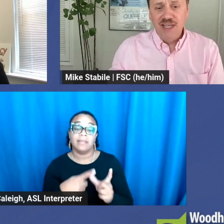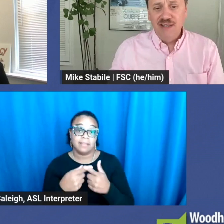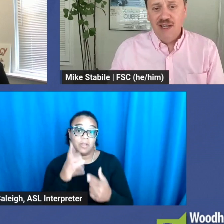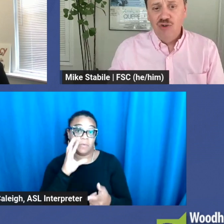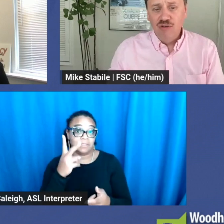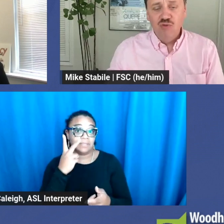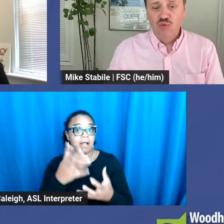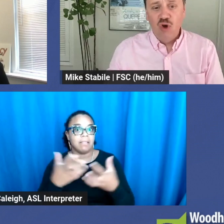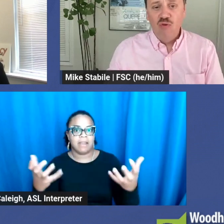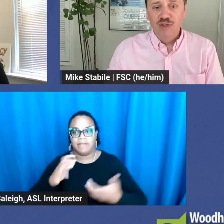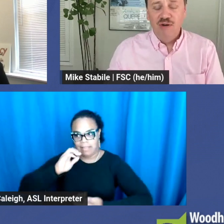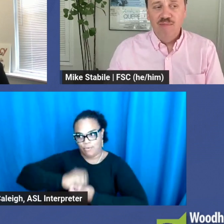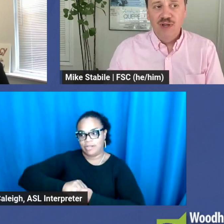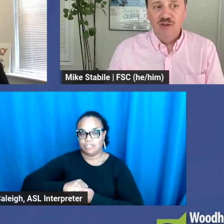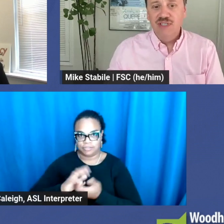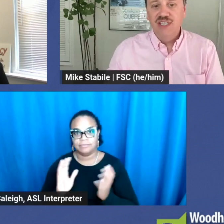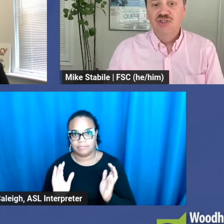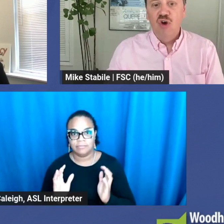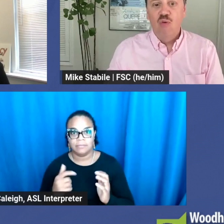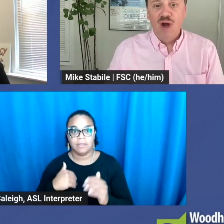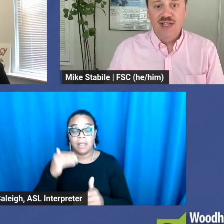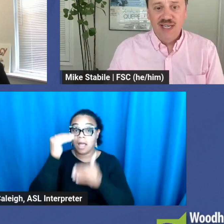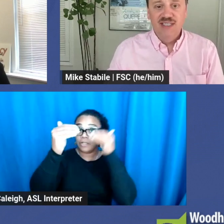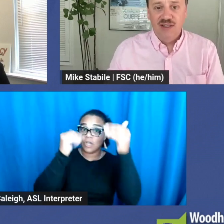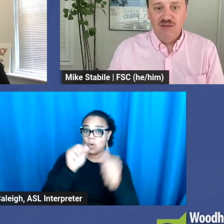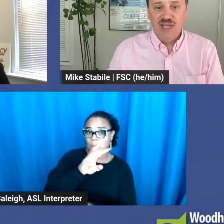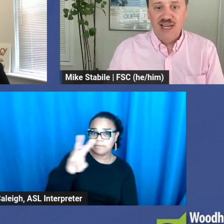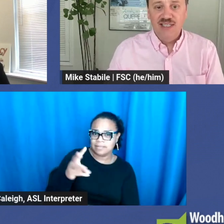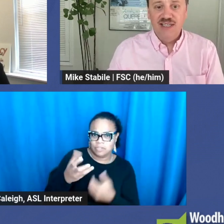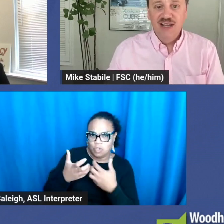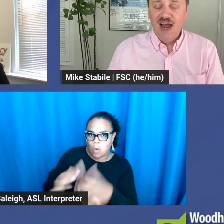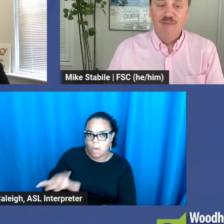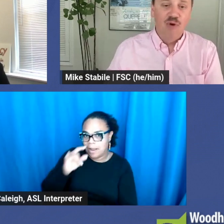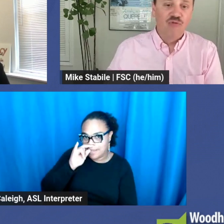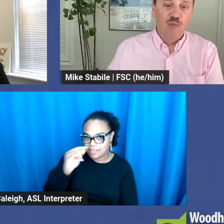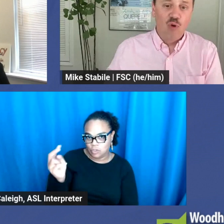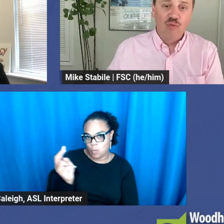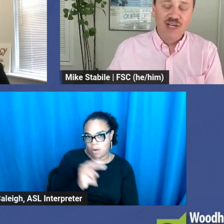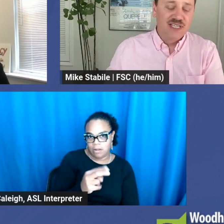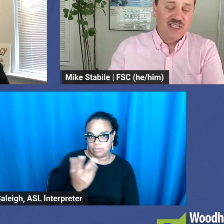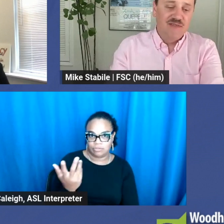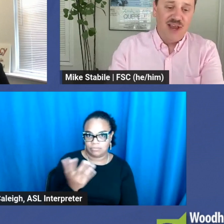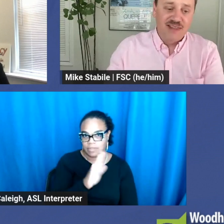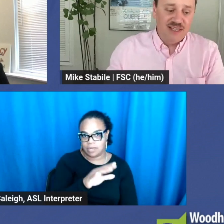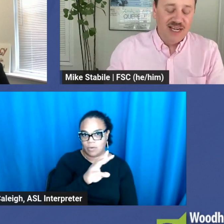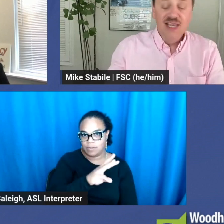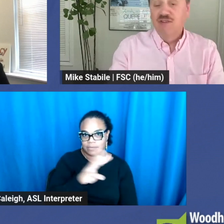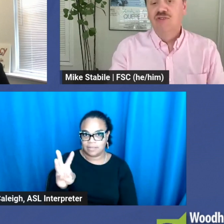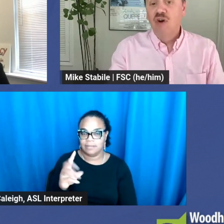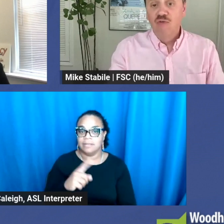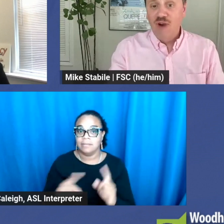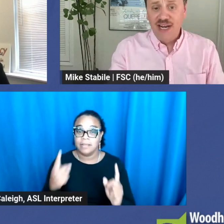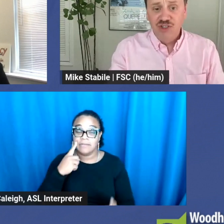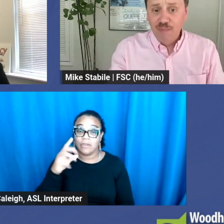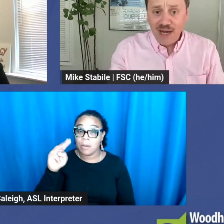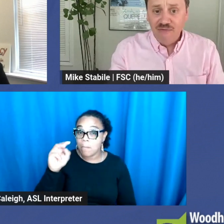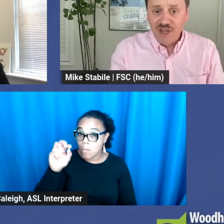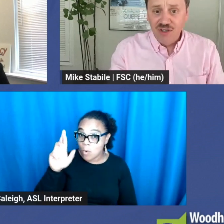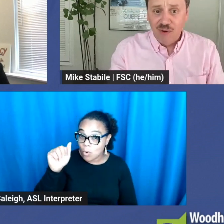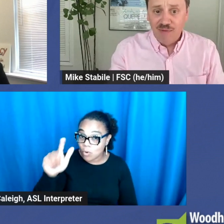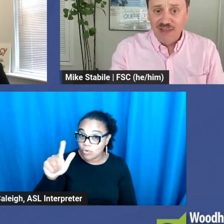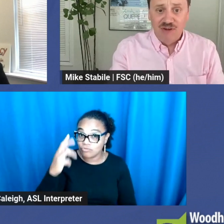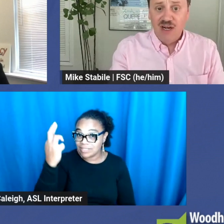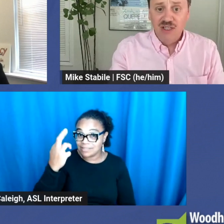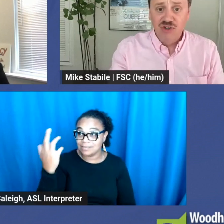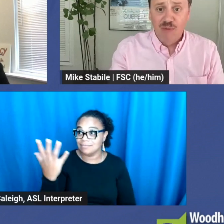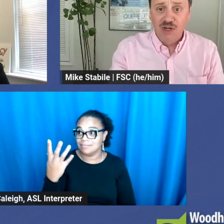collaboration. I think adult sites don't want kids on their sites, both for moral reasons and the fact that there's no financial benefit